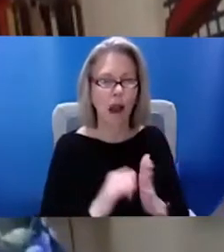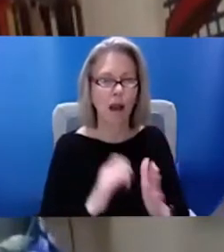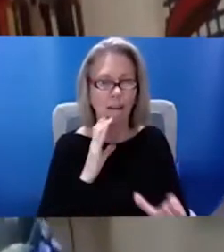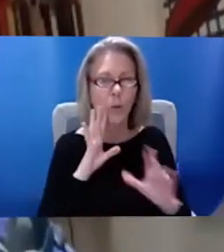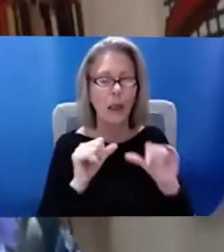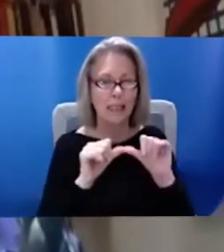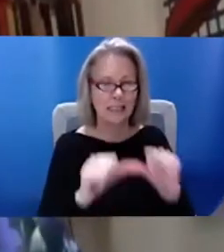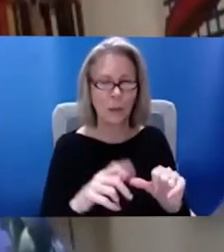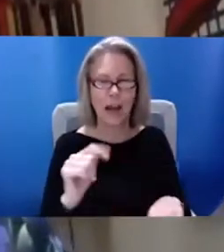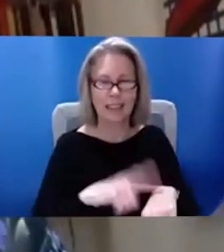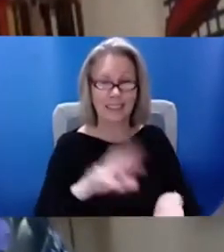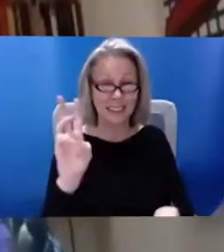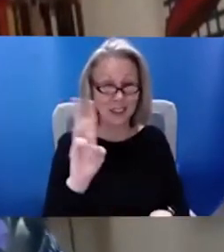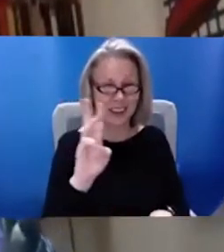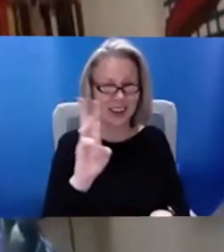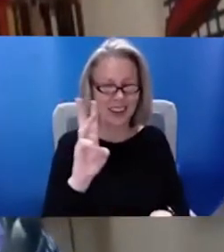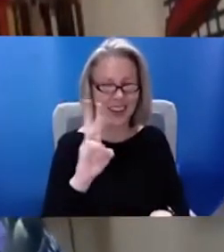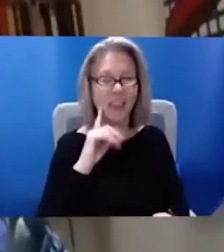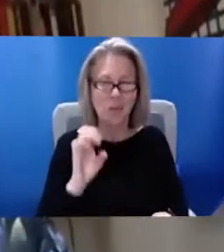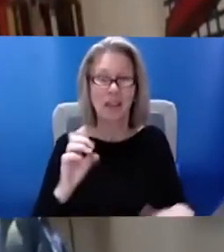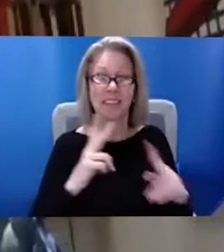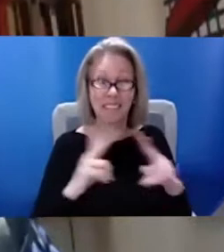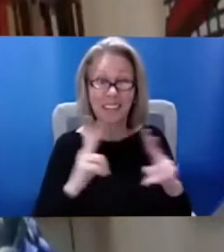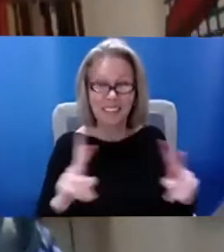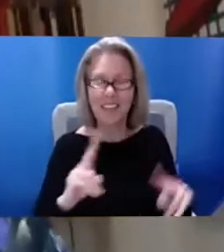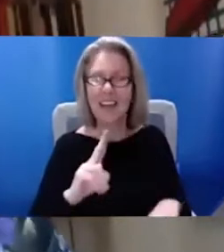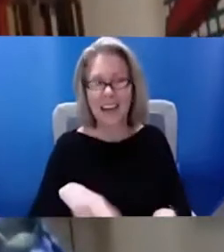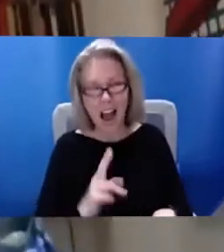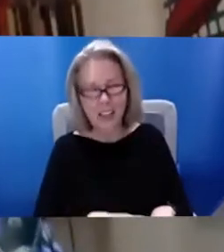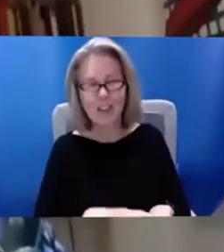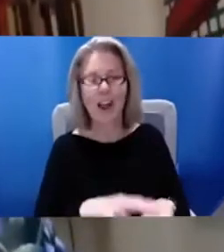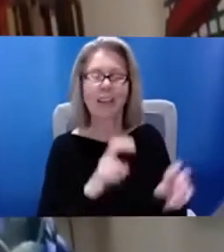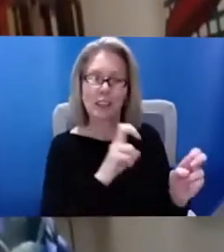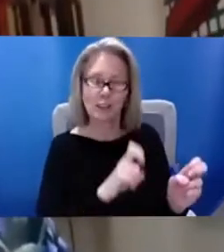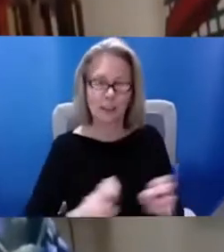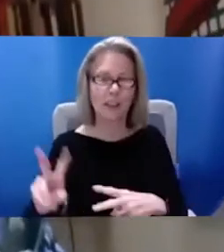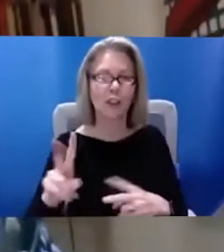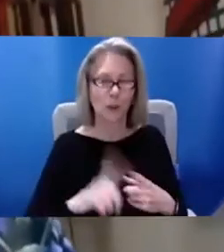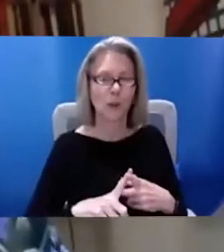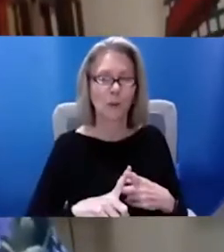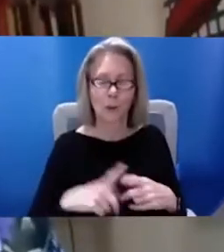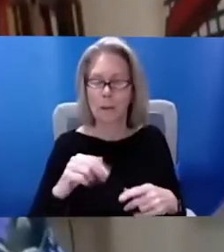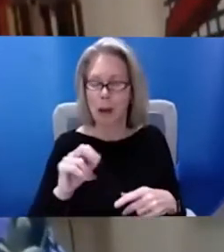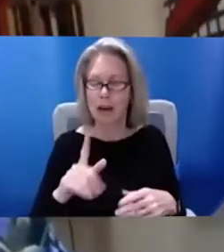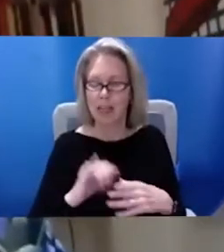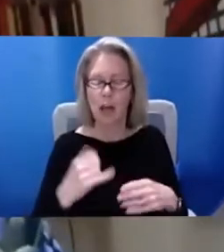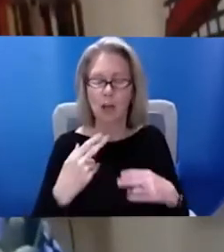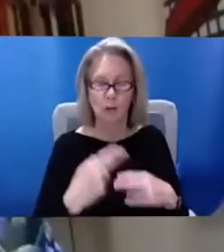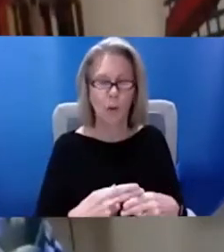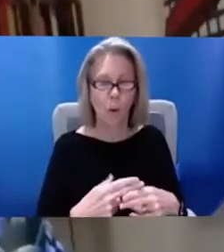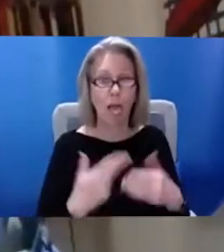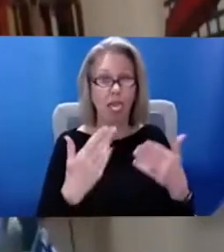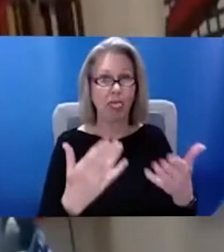conversation will continue at 6 o'clock, and I think it's going to be a very, very natural transition to a panel that is called There